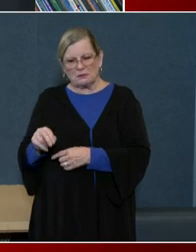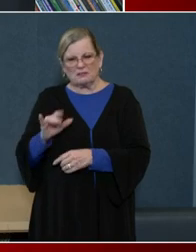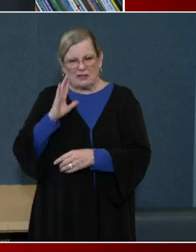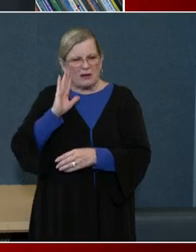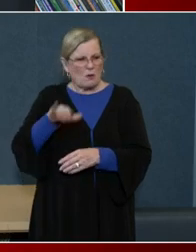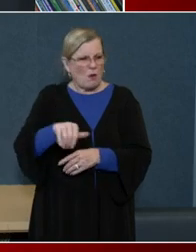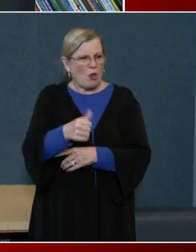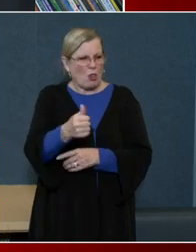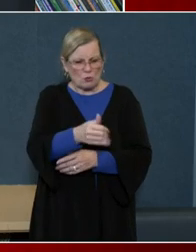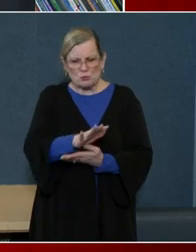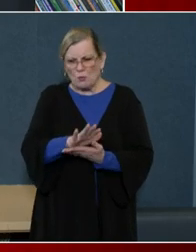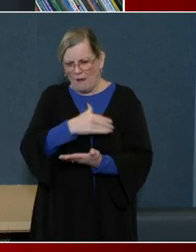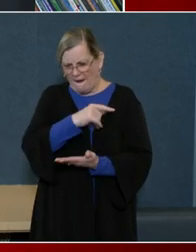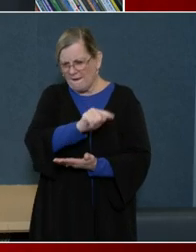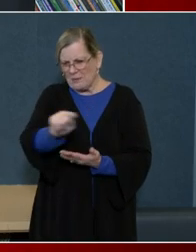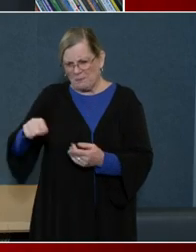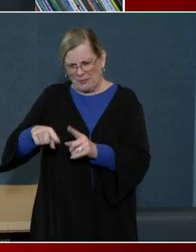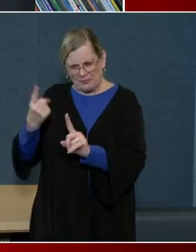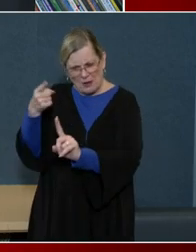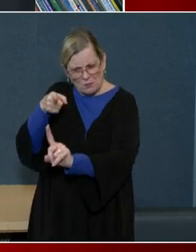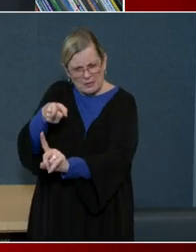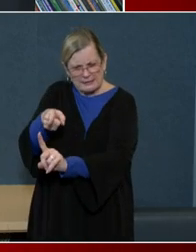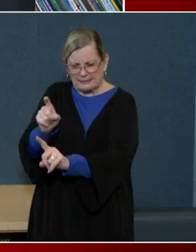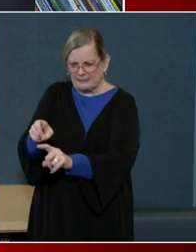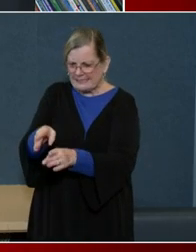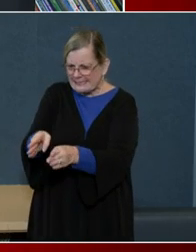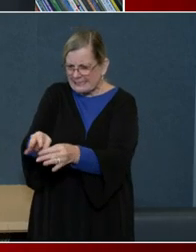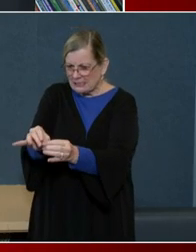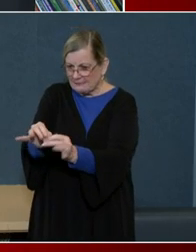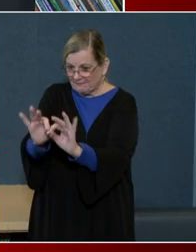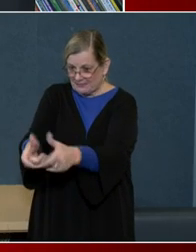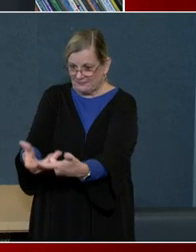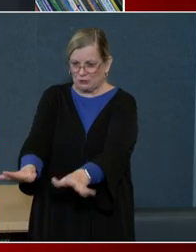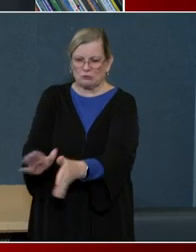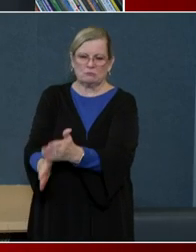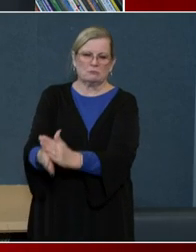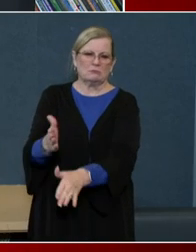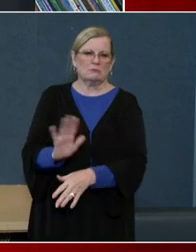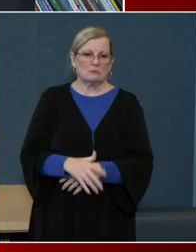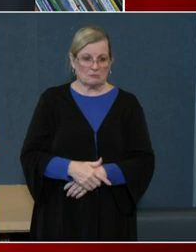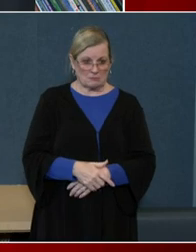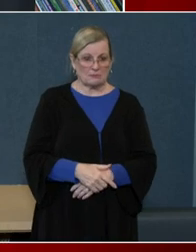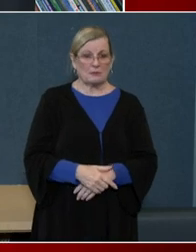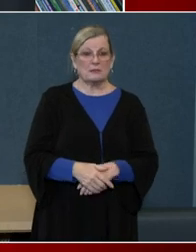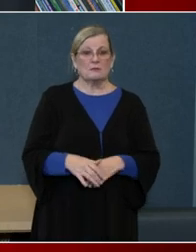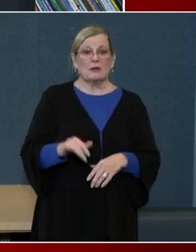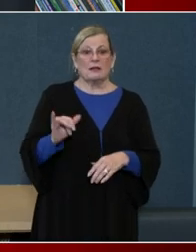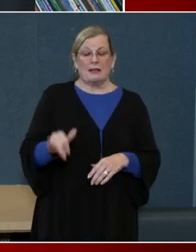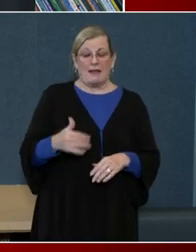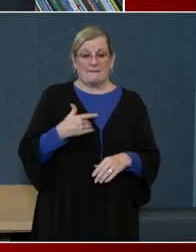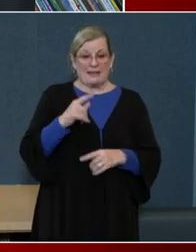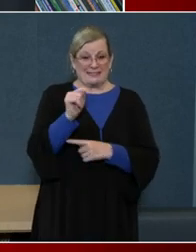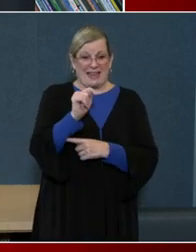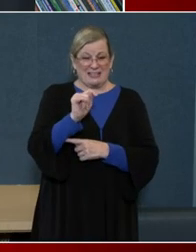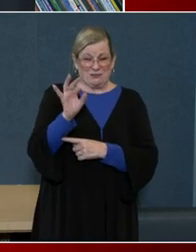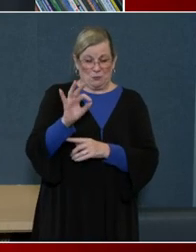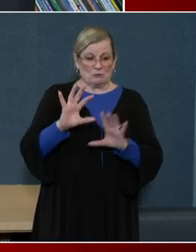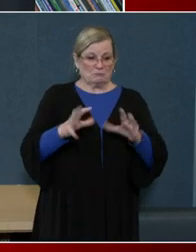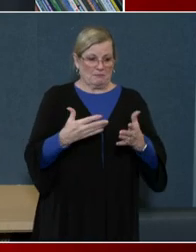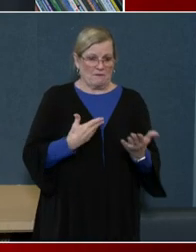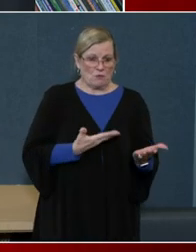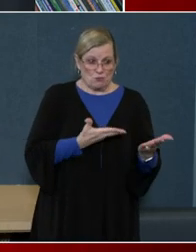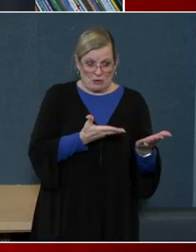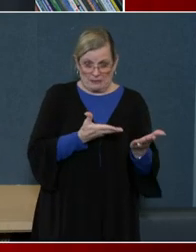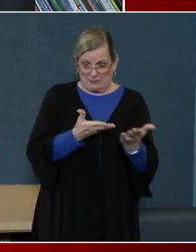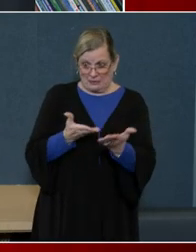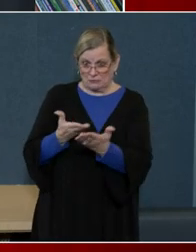force submitted that has numerous recommendations that go way beyond Wilson High School. Actually, that's a good question because it highlights that I